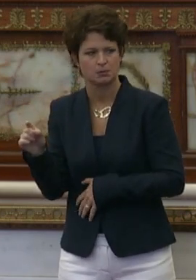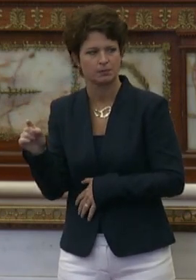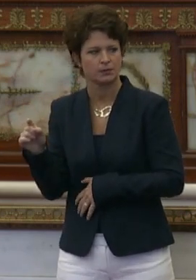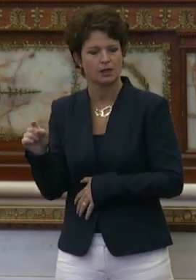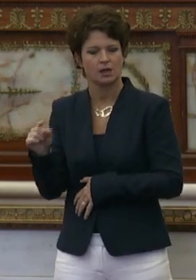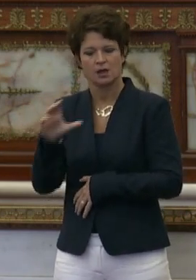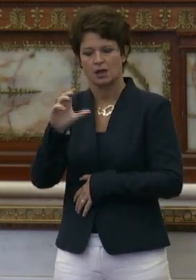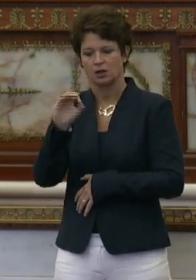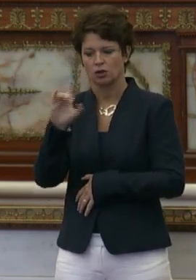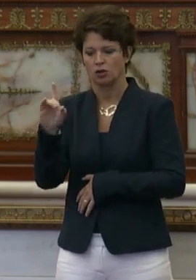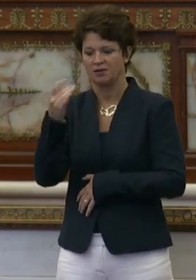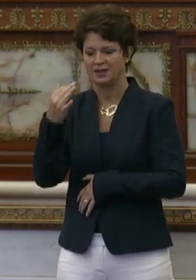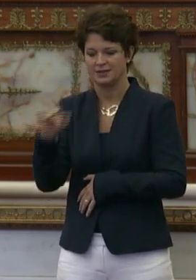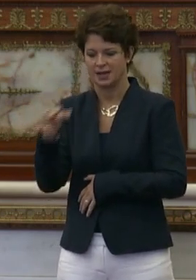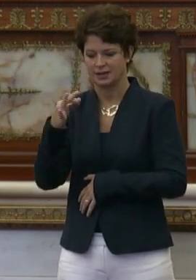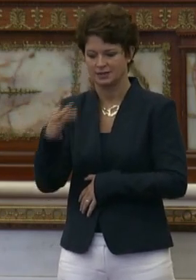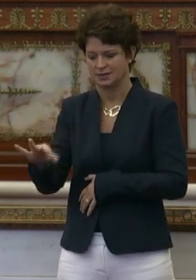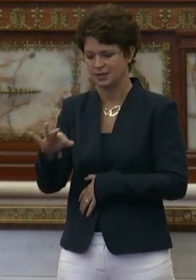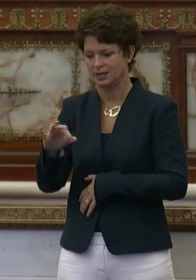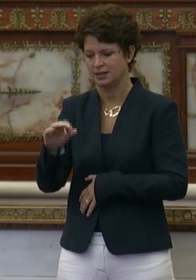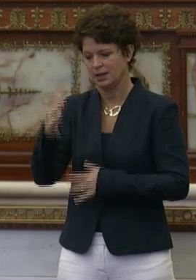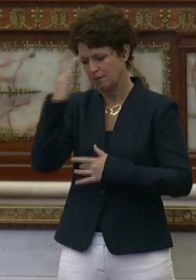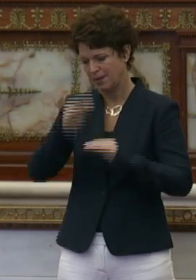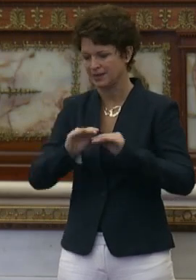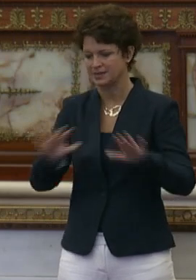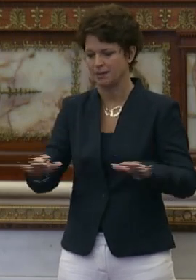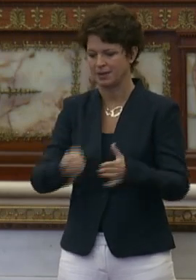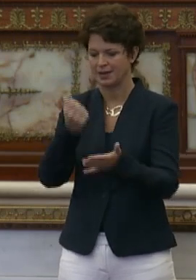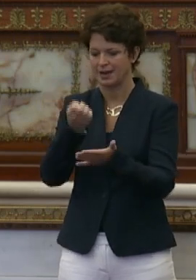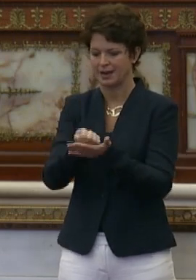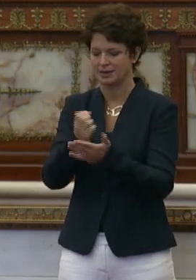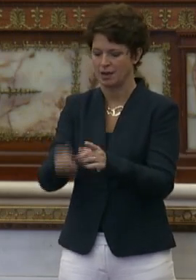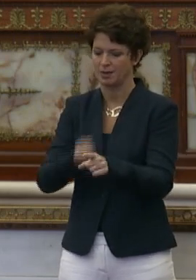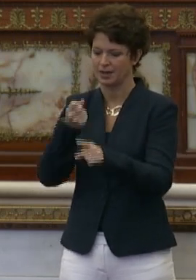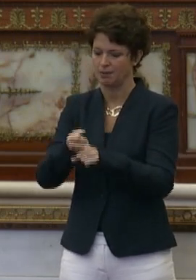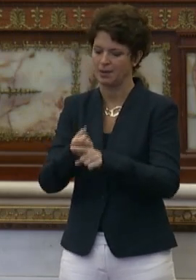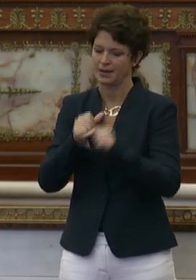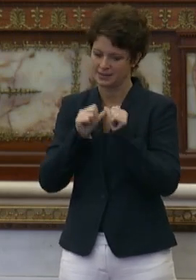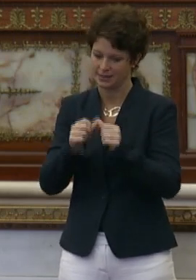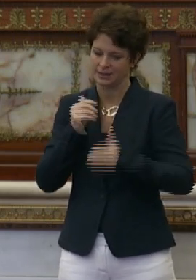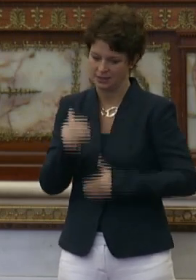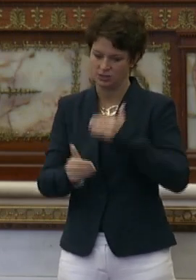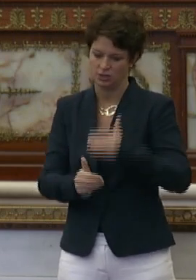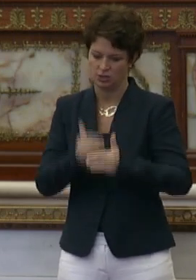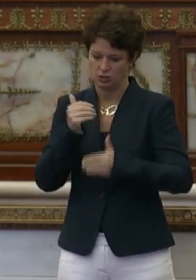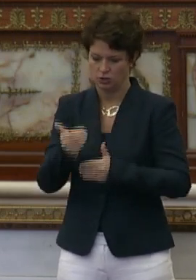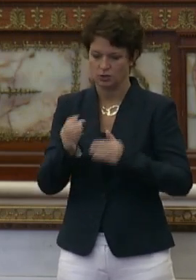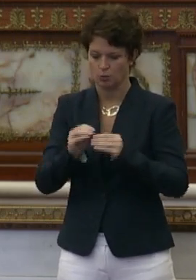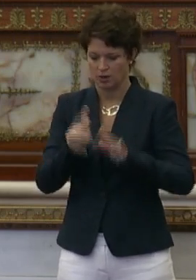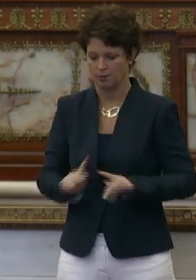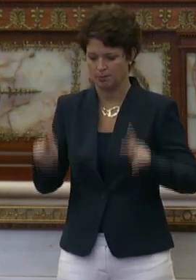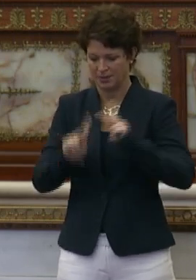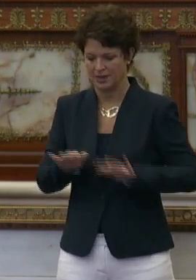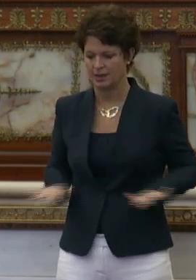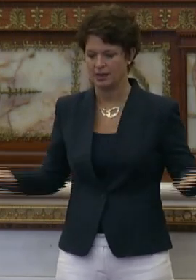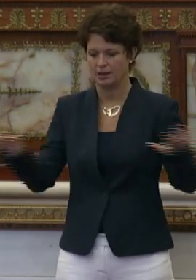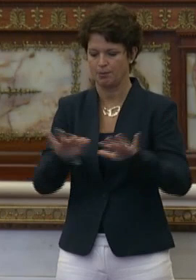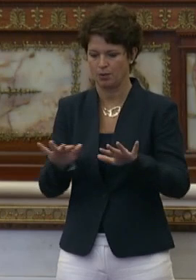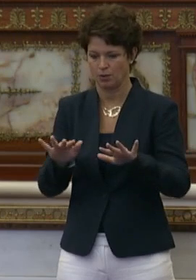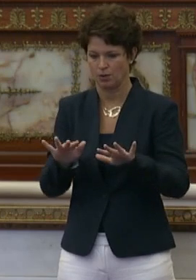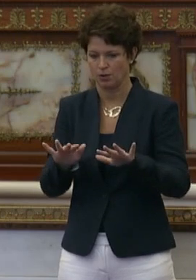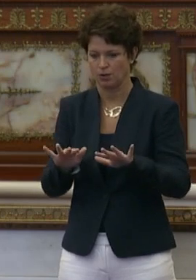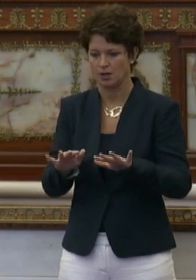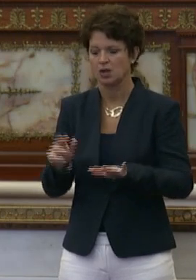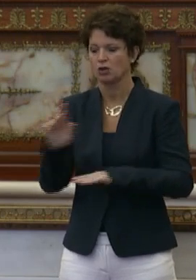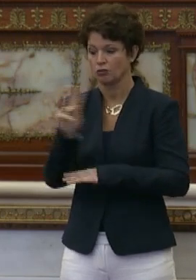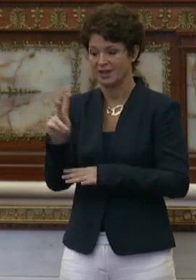the COVID-19 pandemic and its economic impact progress, more of our neighbors than ever have been at risk of